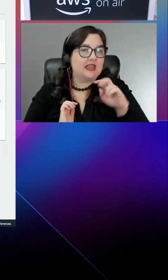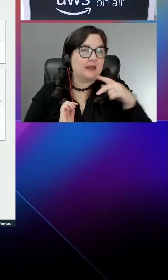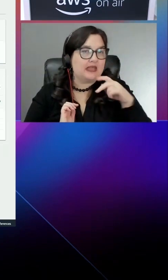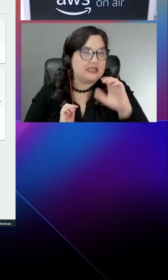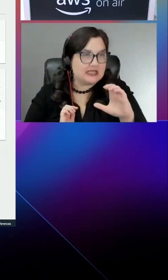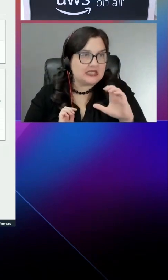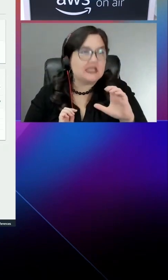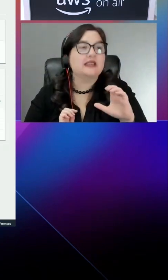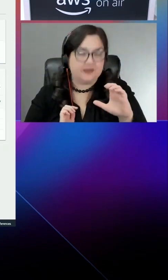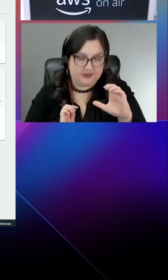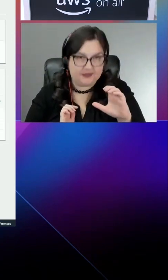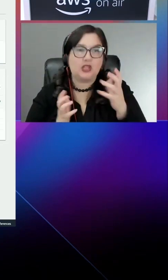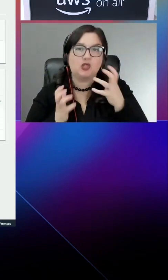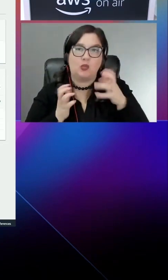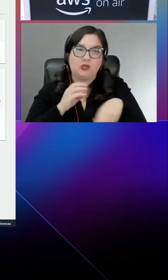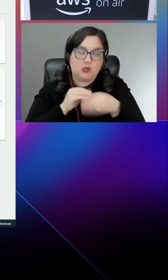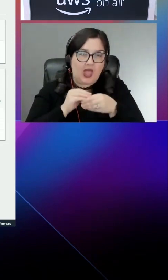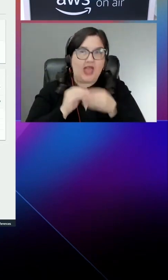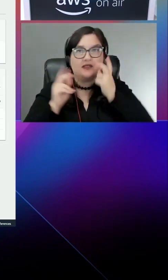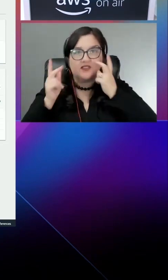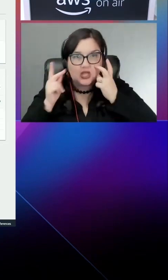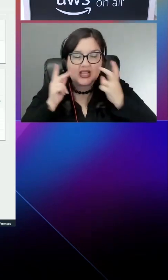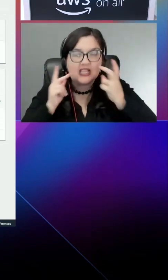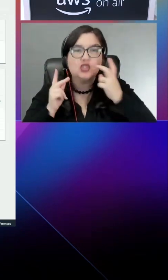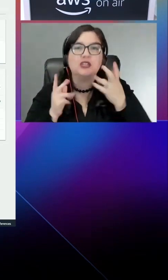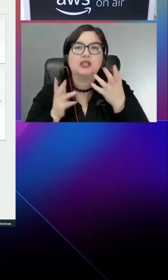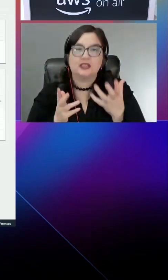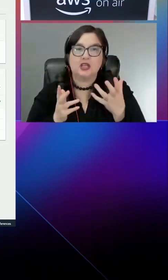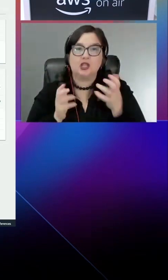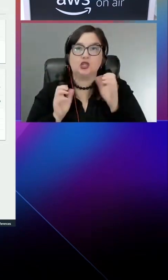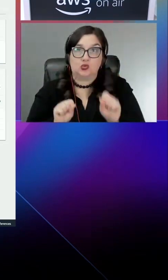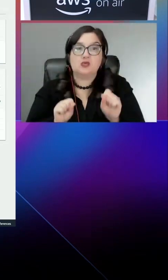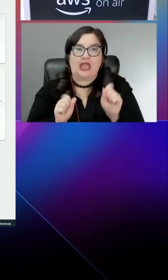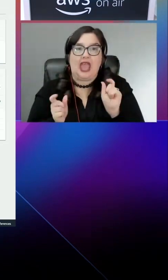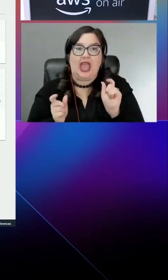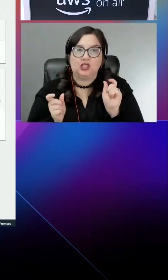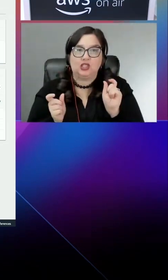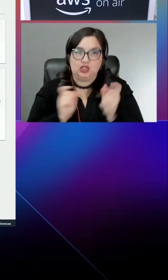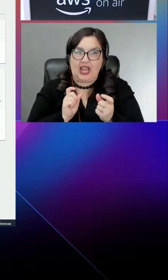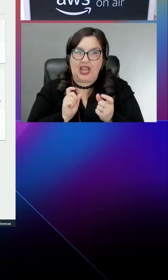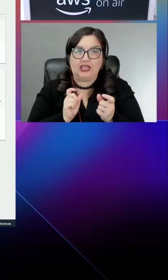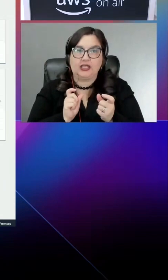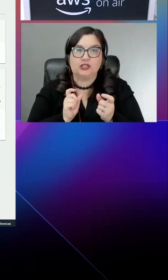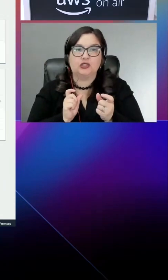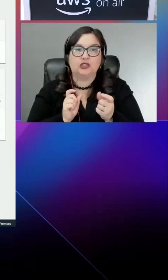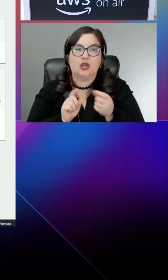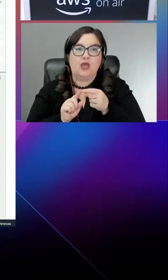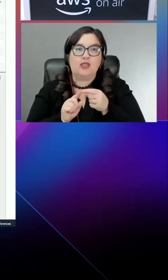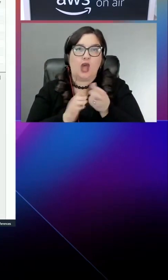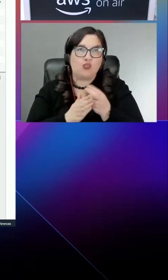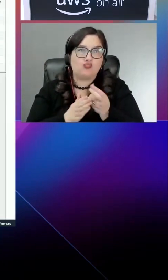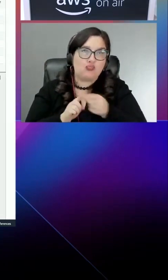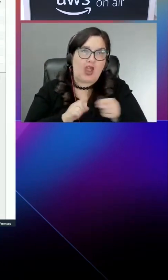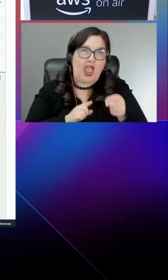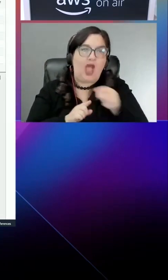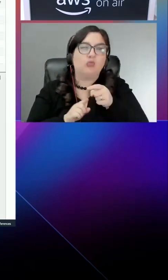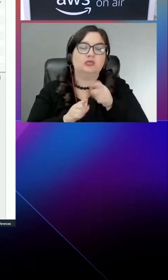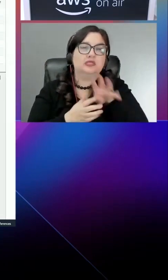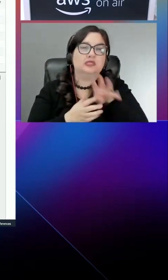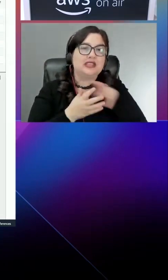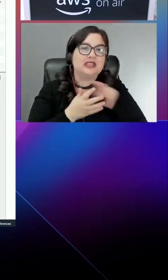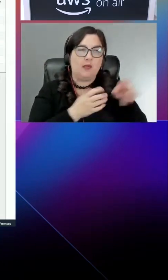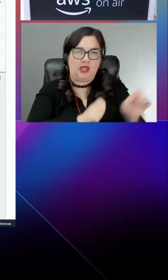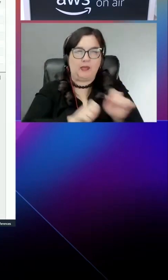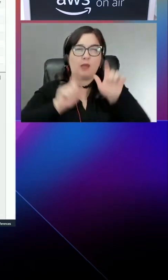and the visualization, you can basically change the route table. So I've actually got that pulled up here. So in the